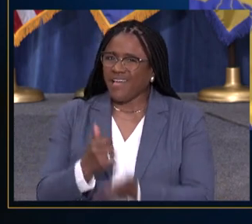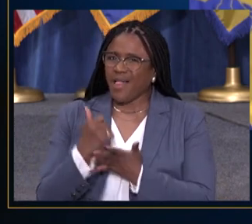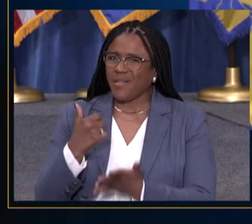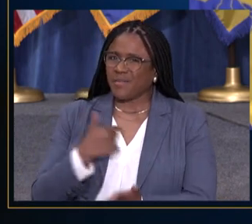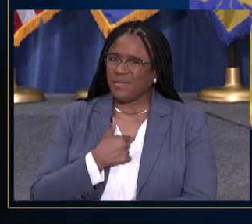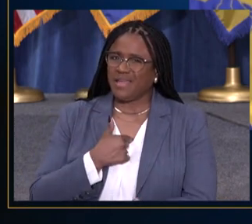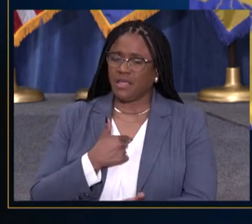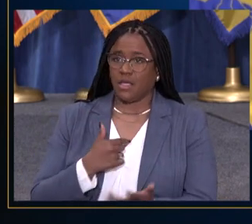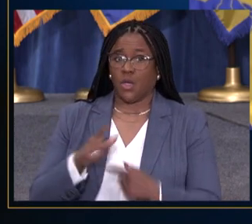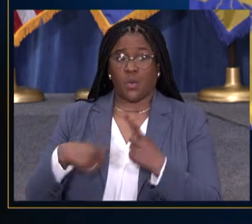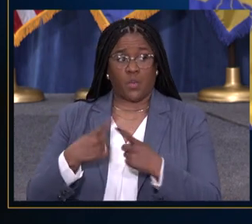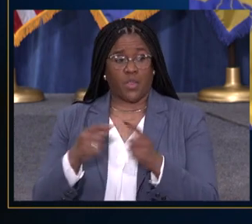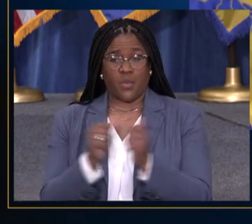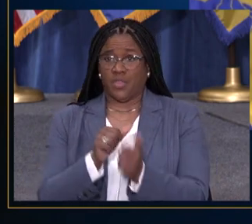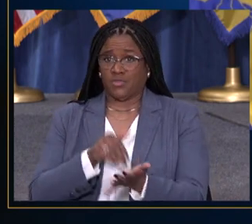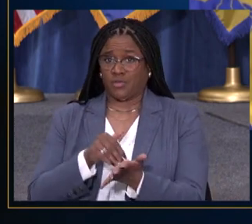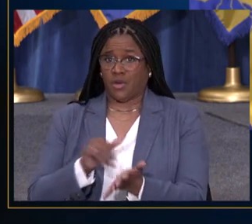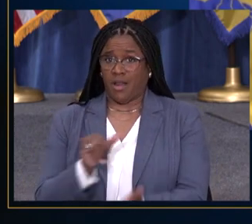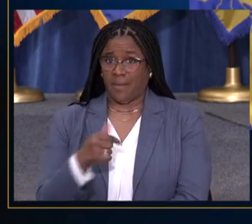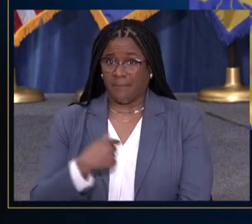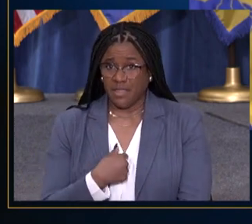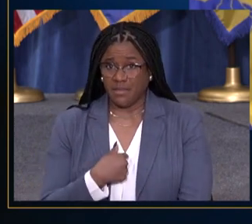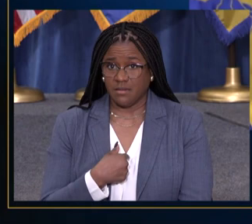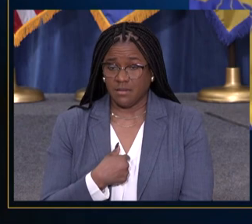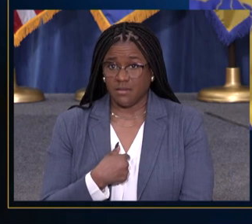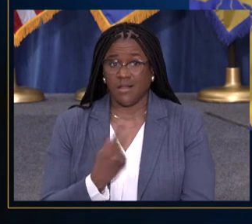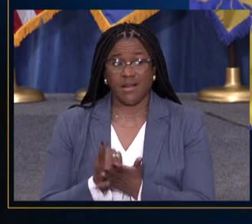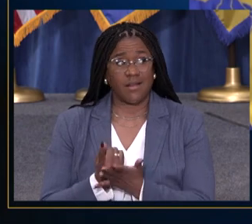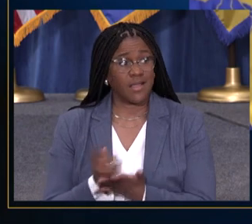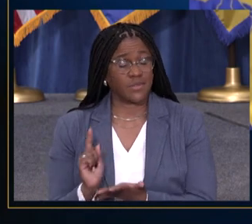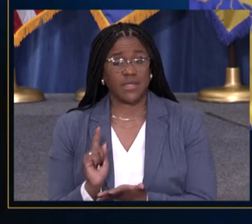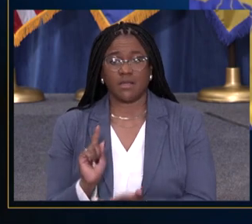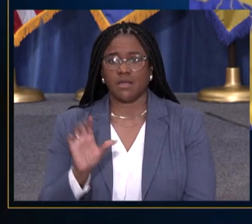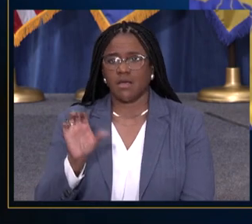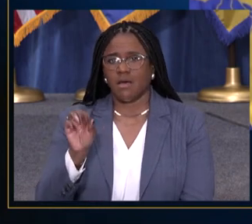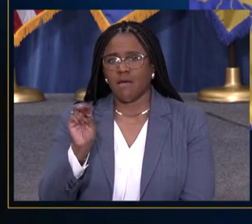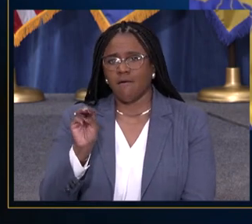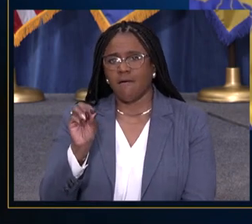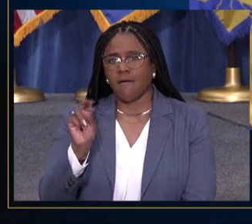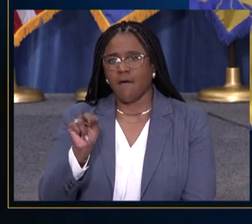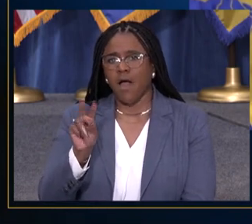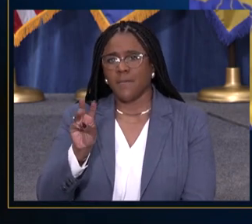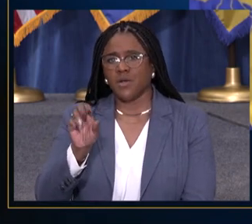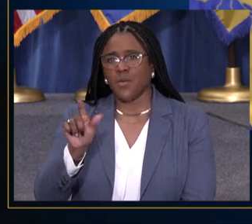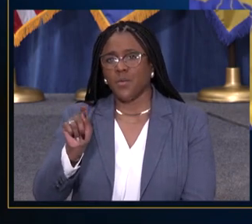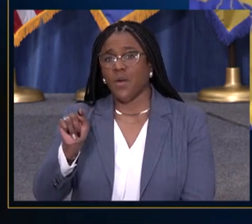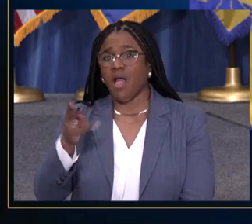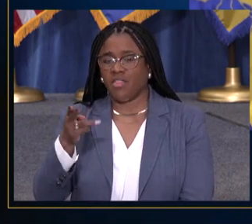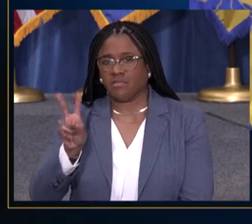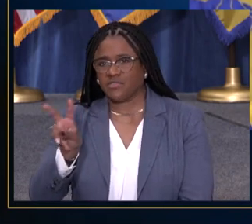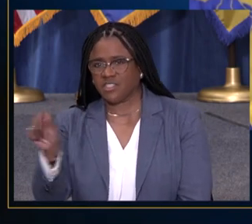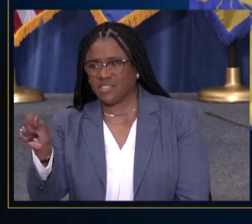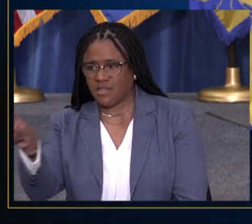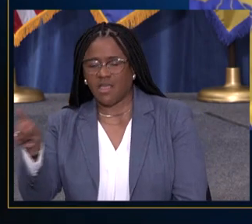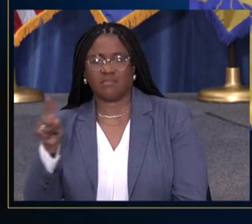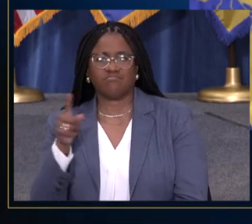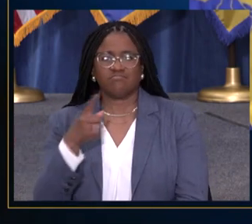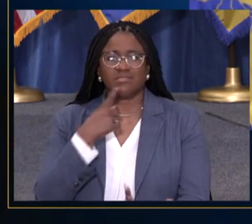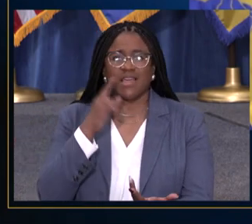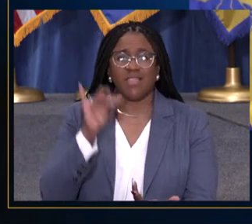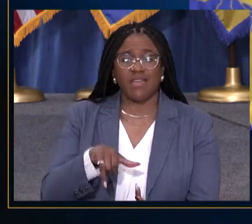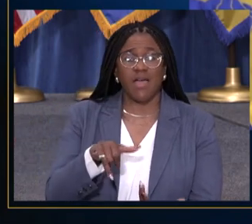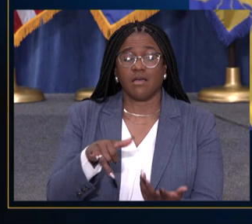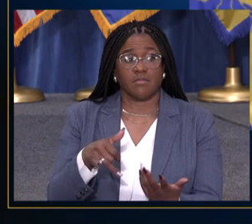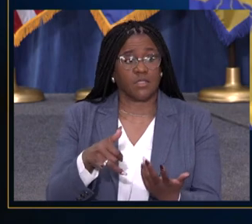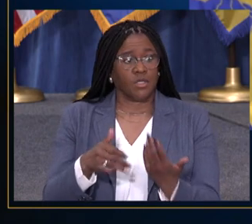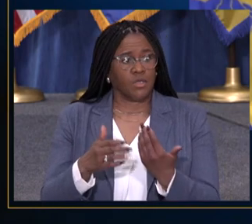like myself. And just last week, the Commonwealth Foundation, or the Commonwealth Fund, excuse me, showed that nearly half